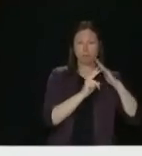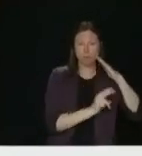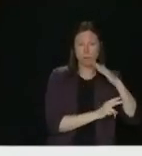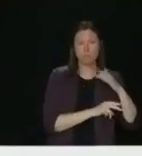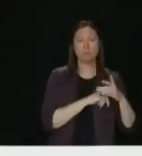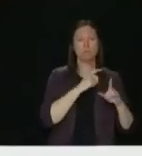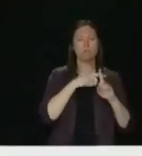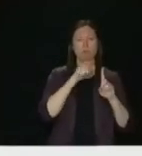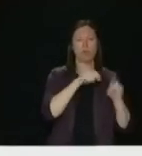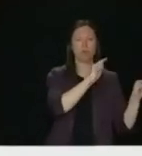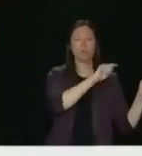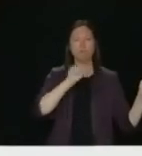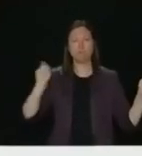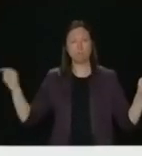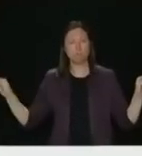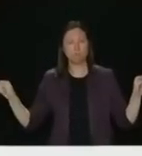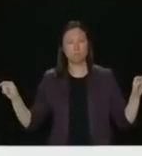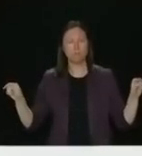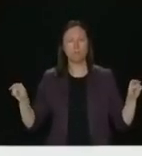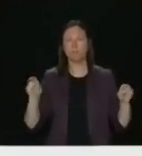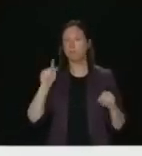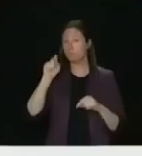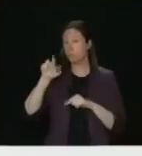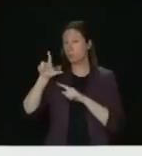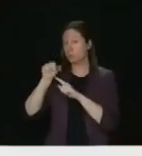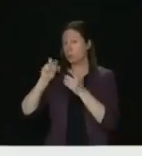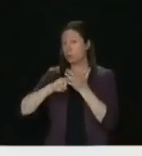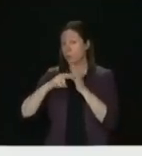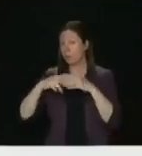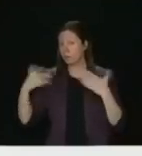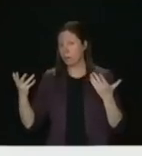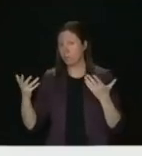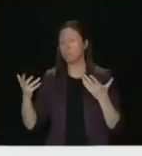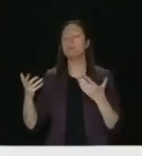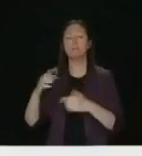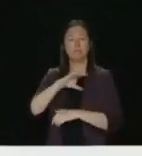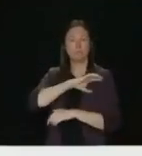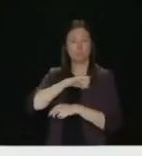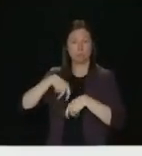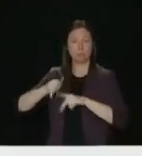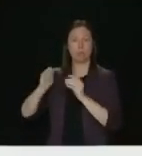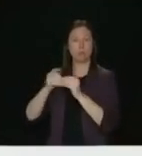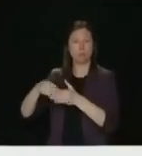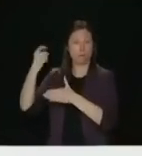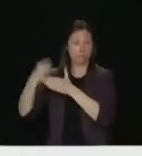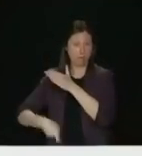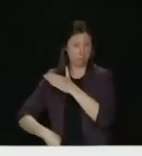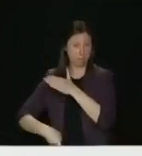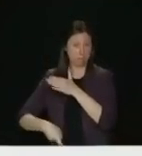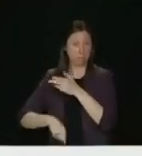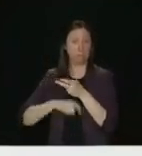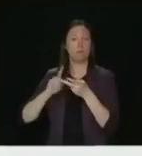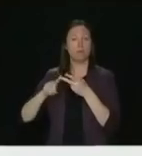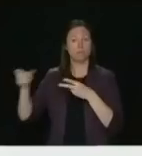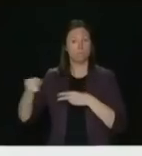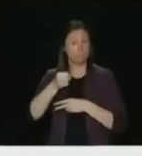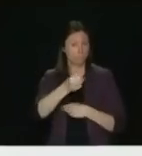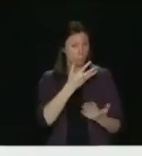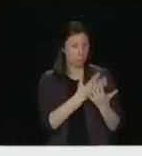elsewhere. These tools include strengthening their ability to impose fines or